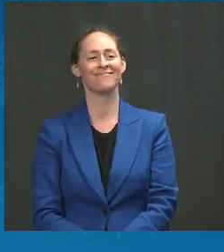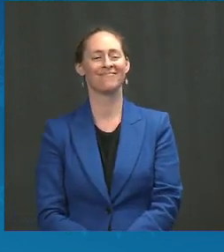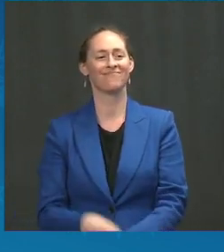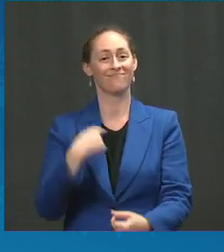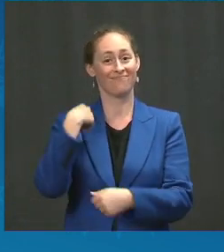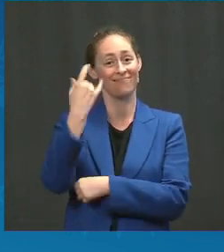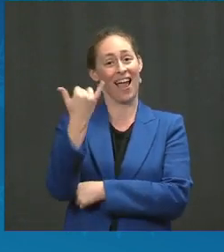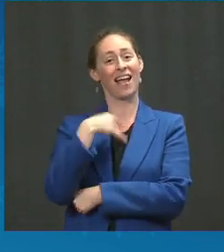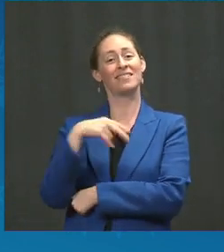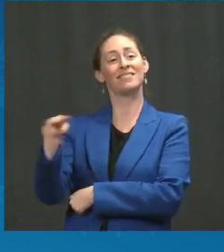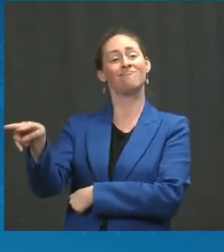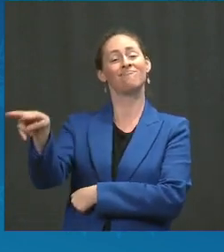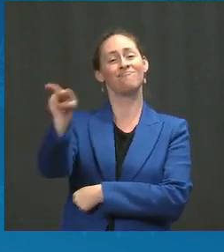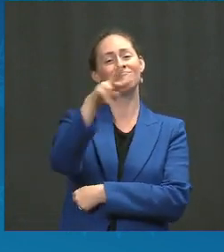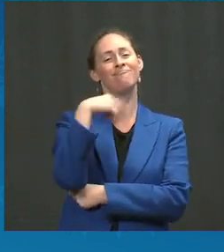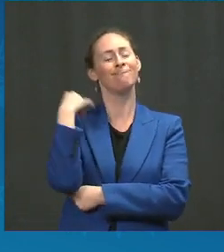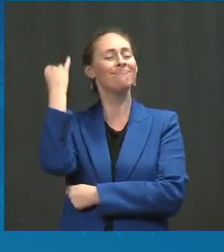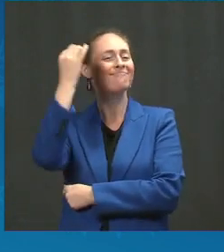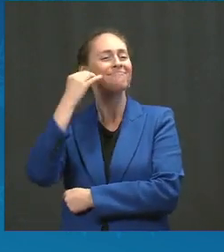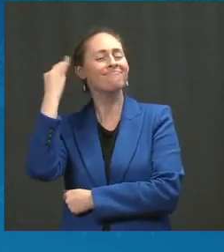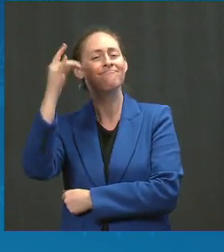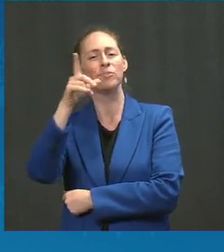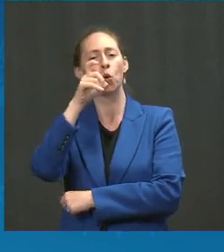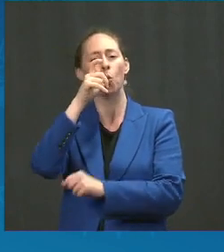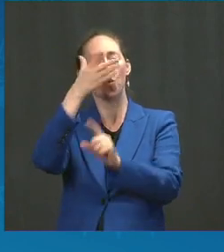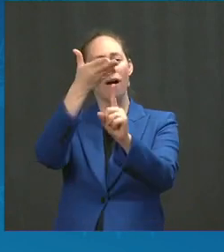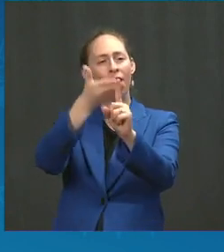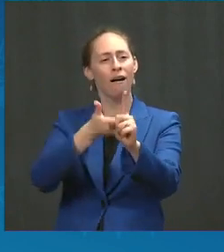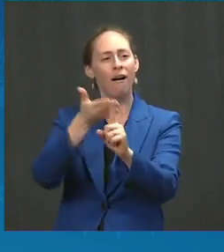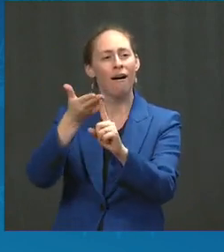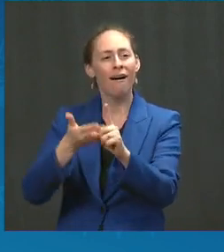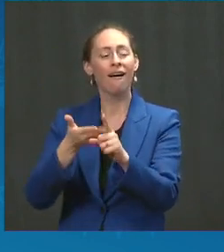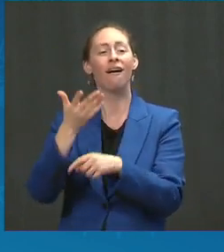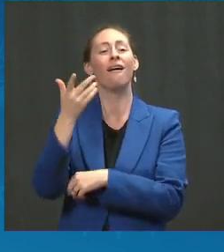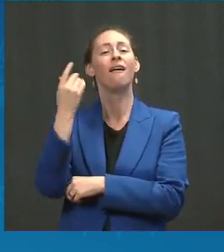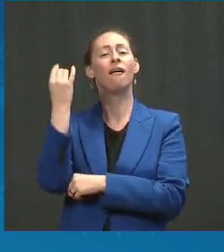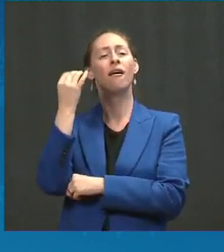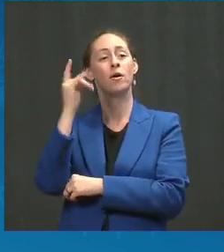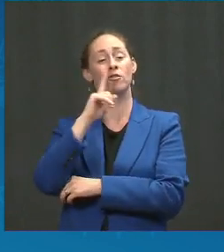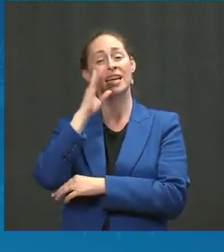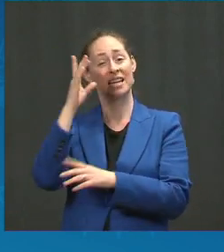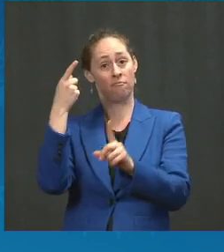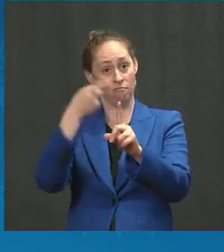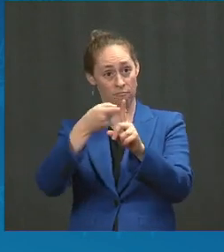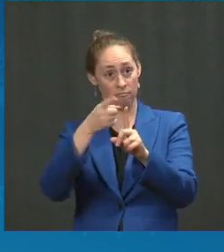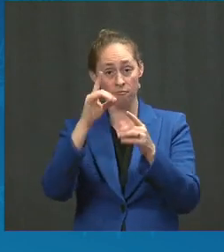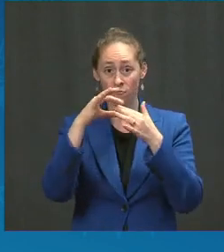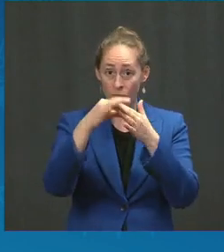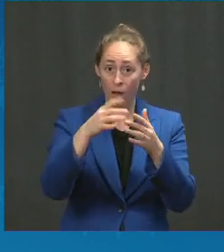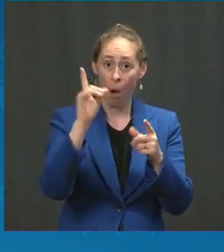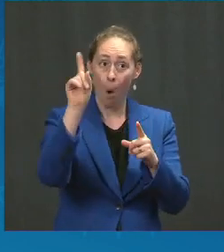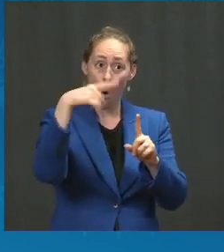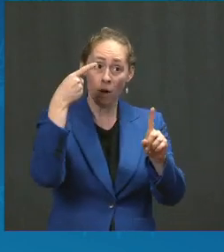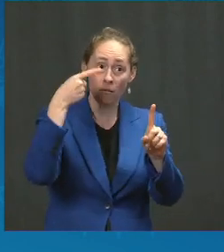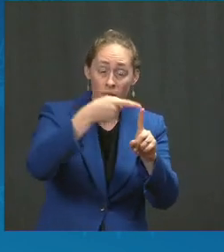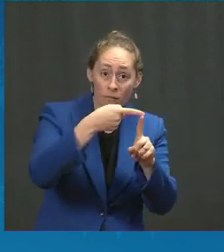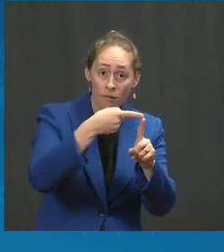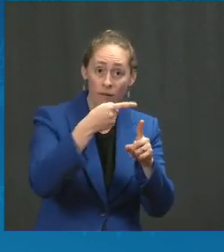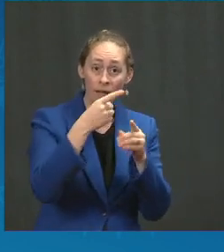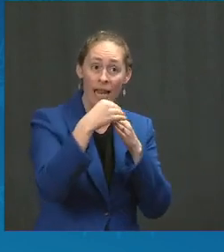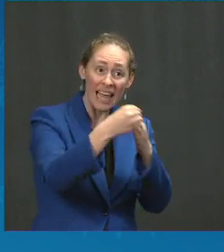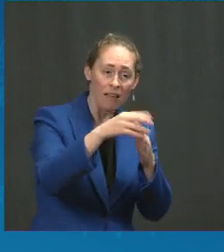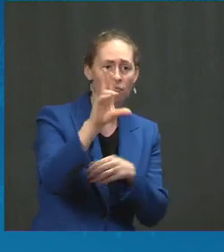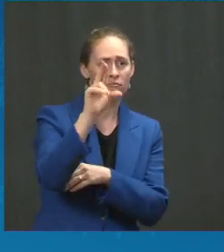you are, it's clear. You are not only leaders in business, you are civic leaders, you